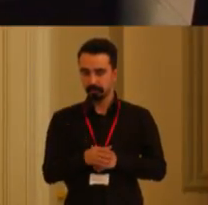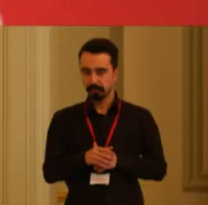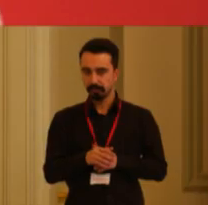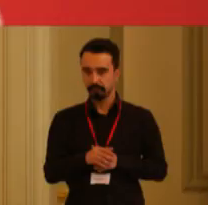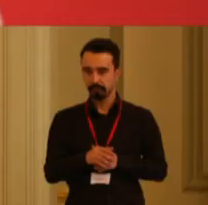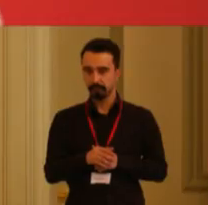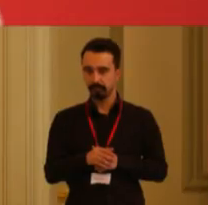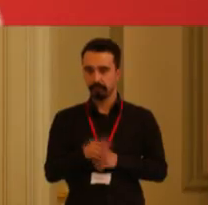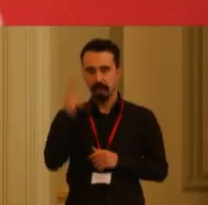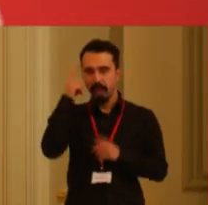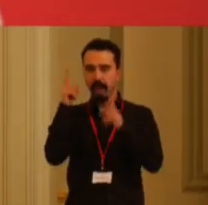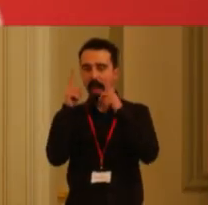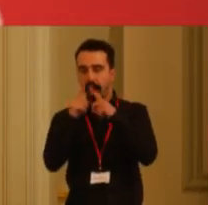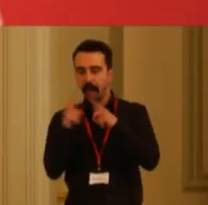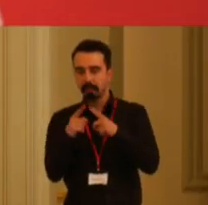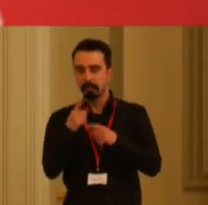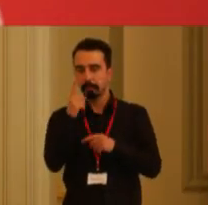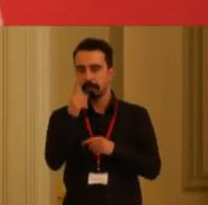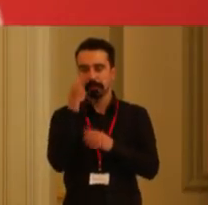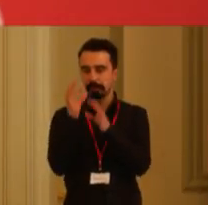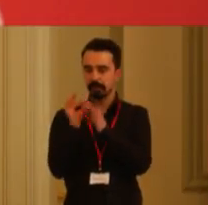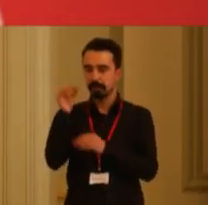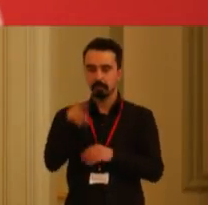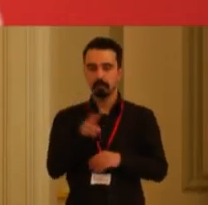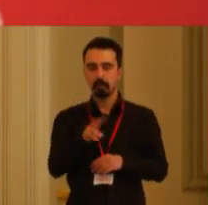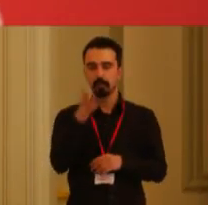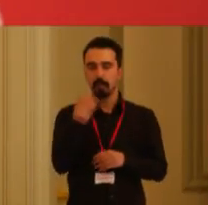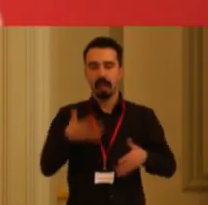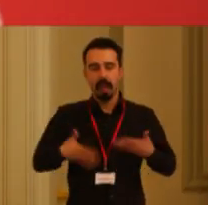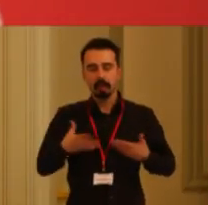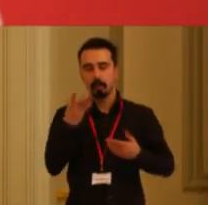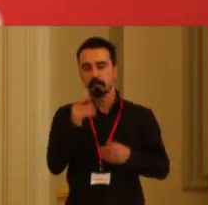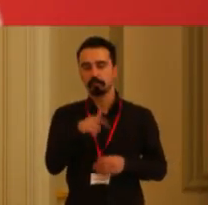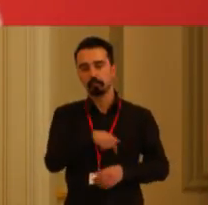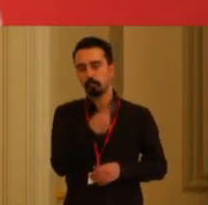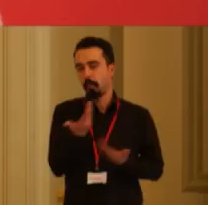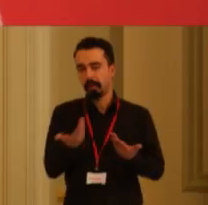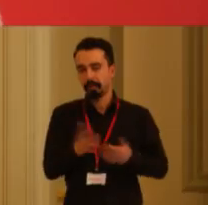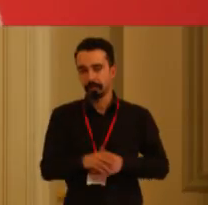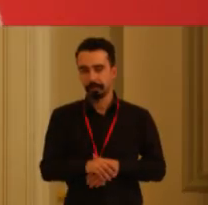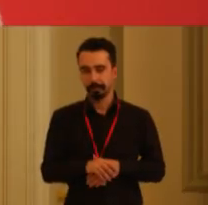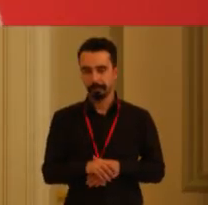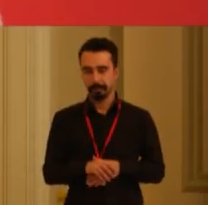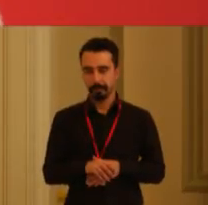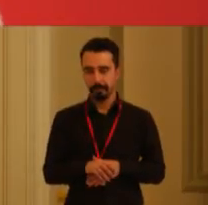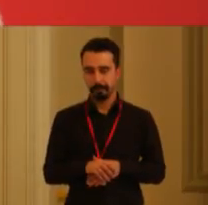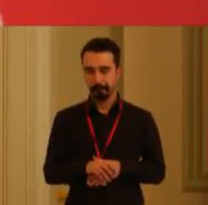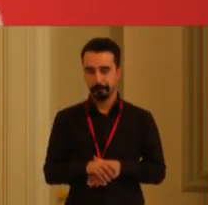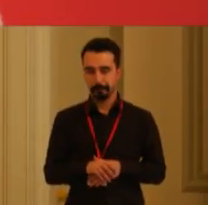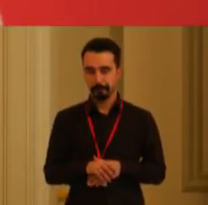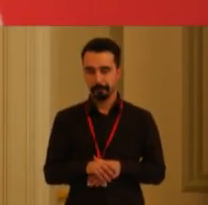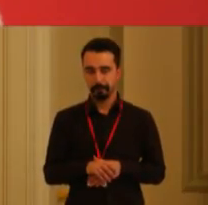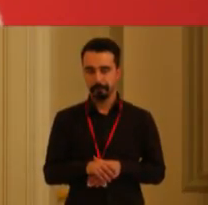are not always provided by the state, So it's quite normal that young people are